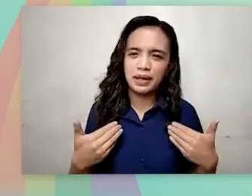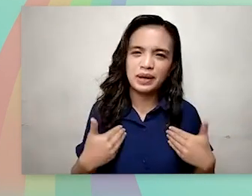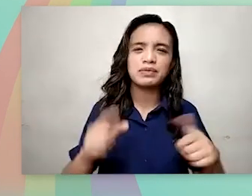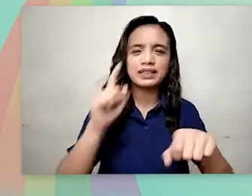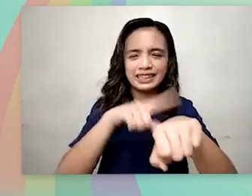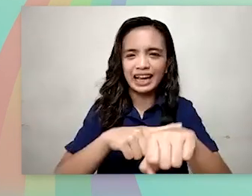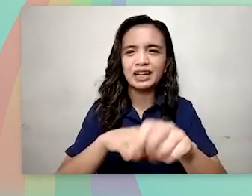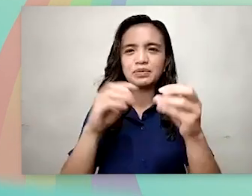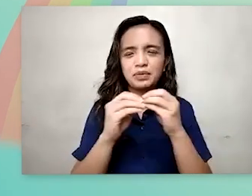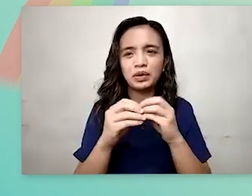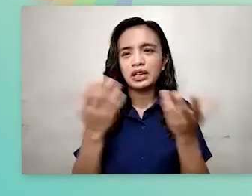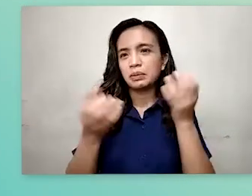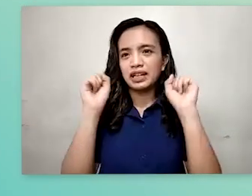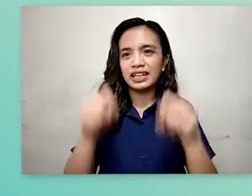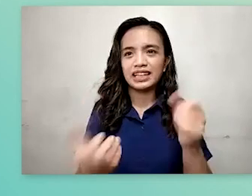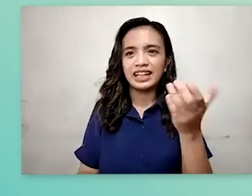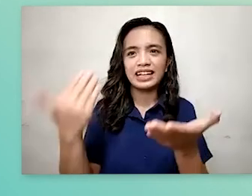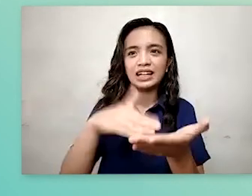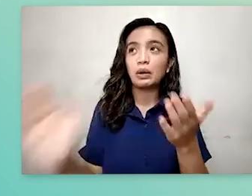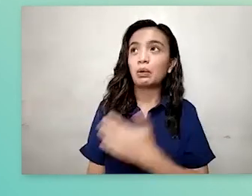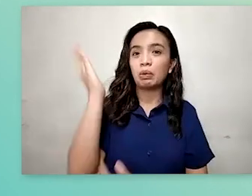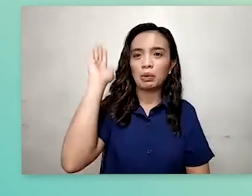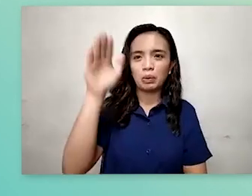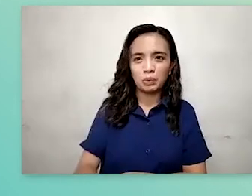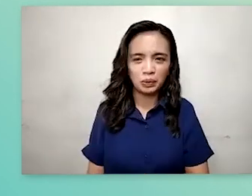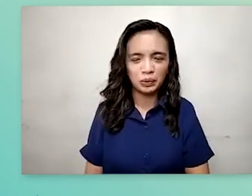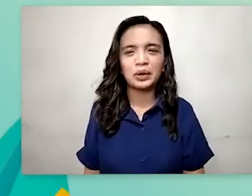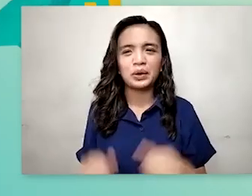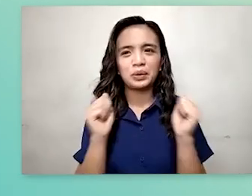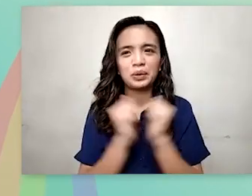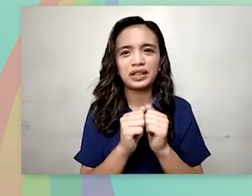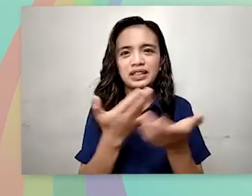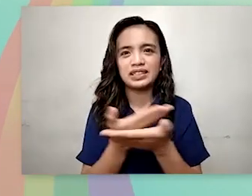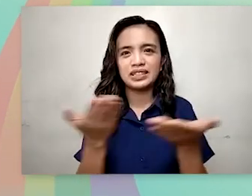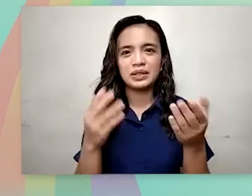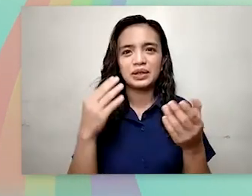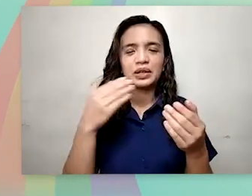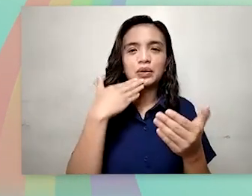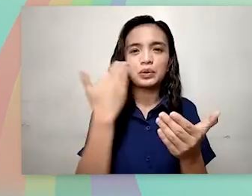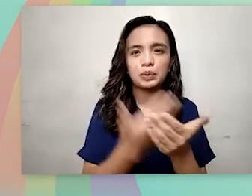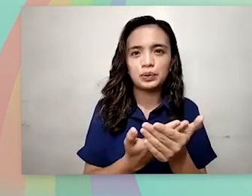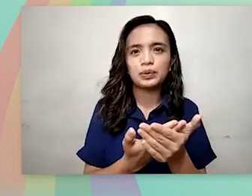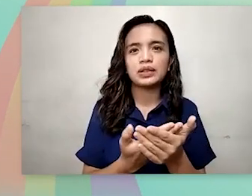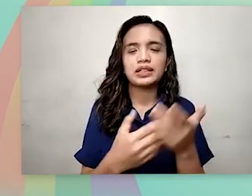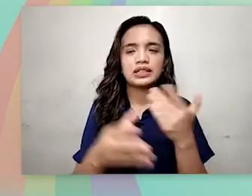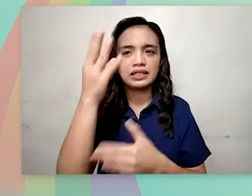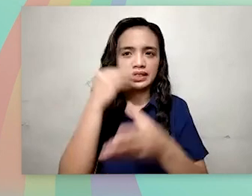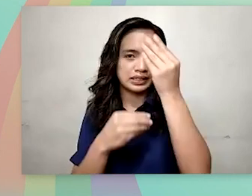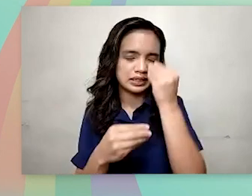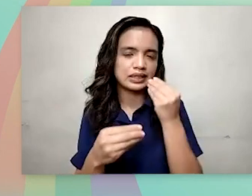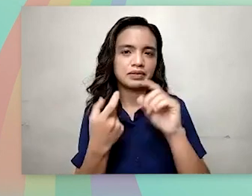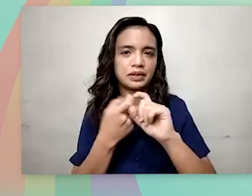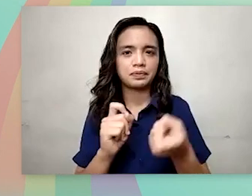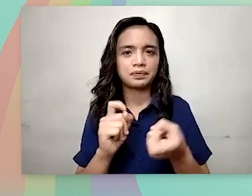I wish we had more time to do this, no? We could probably do this all day with all the beautiful insights that we're getting